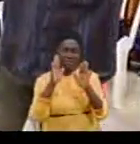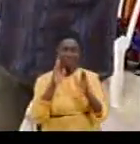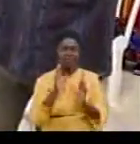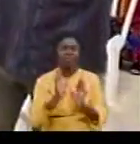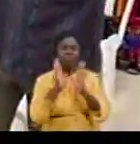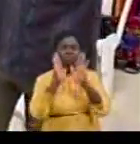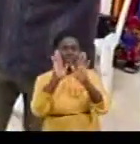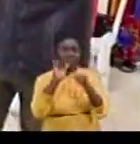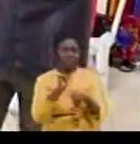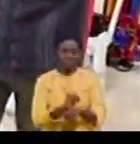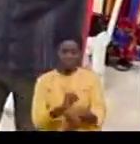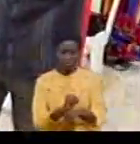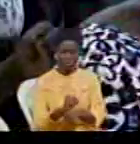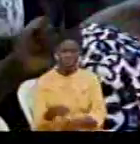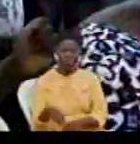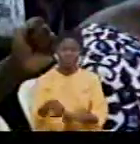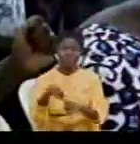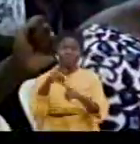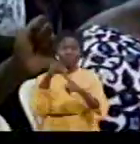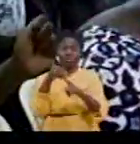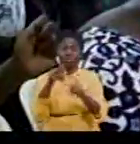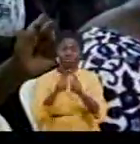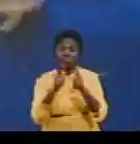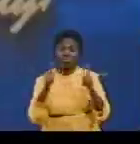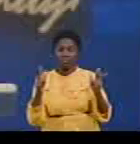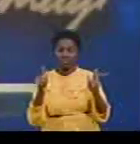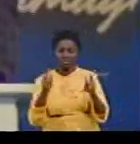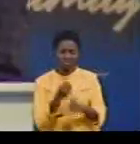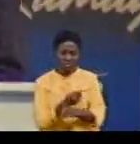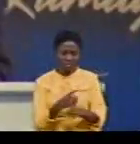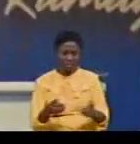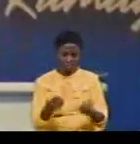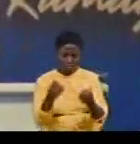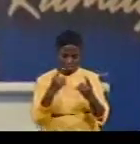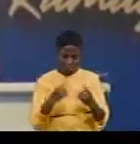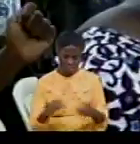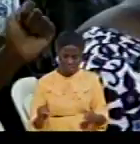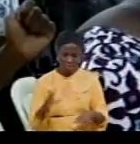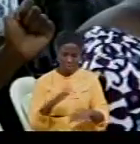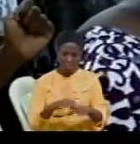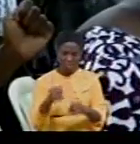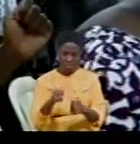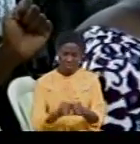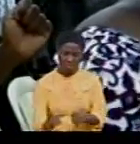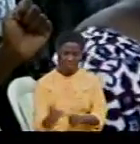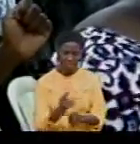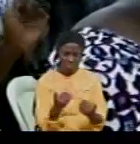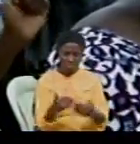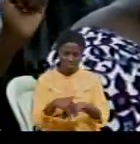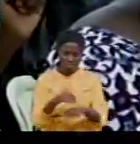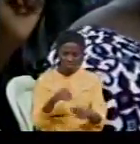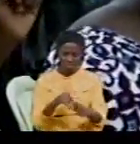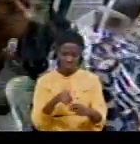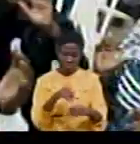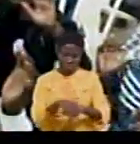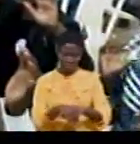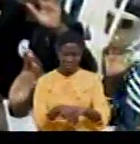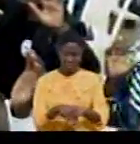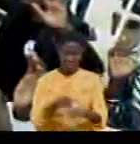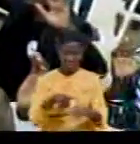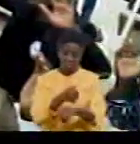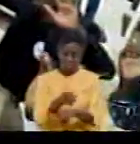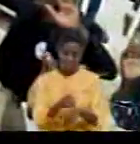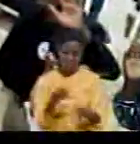Supernatural deliverance coming upon everyone tonight. Confirm it, Lord.